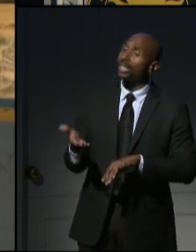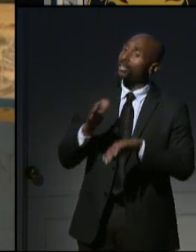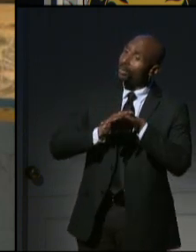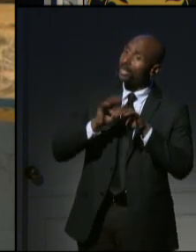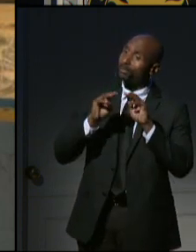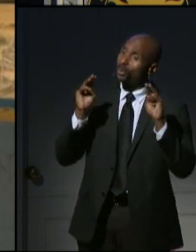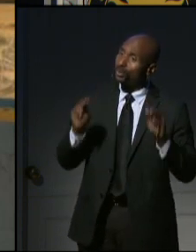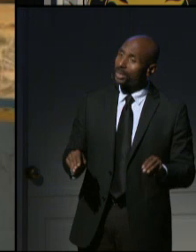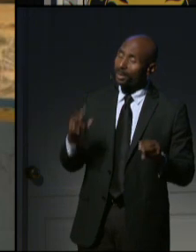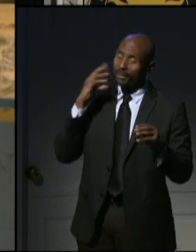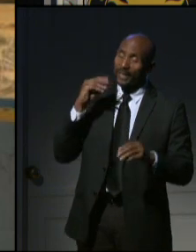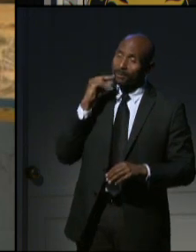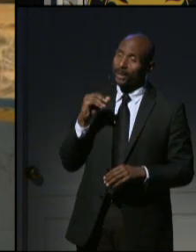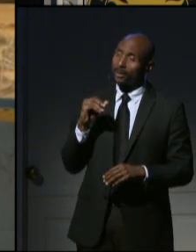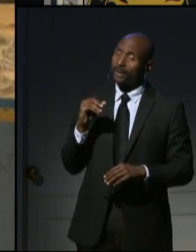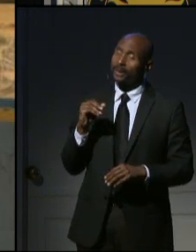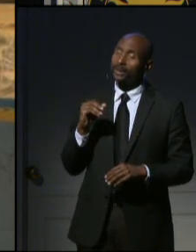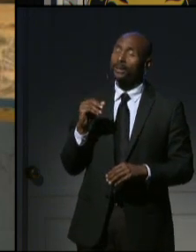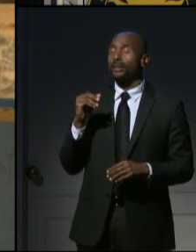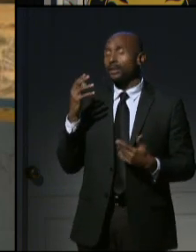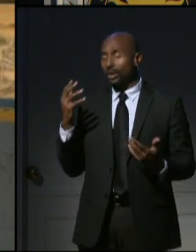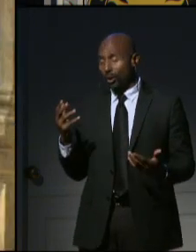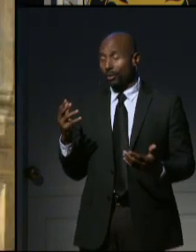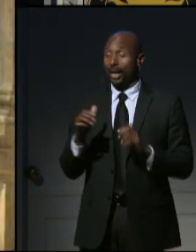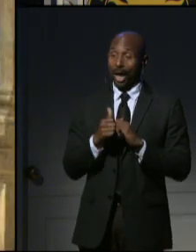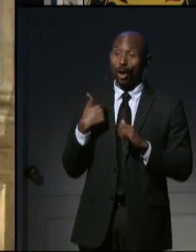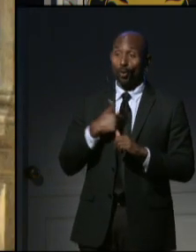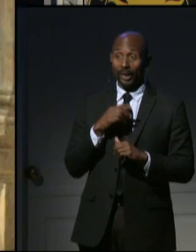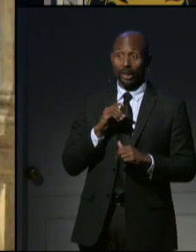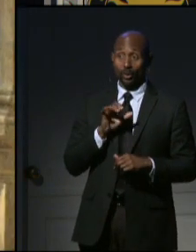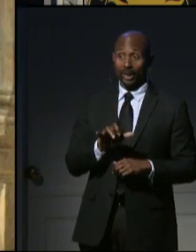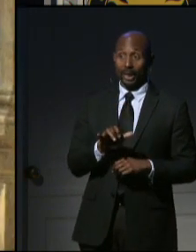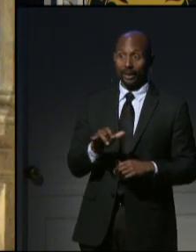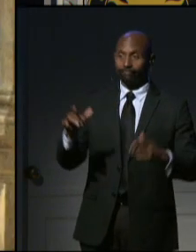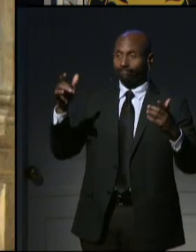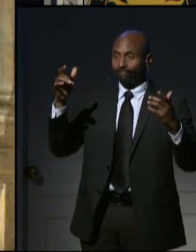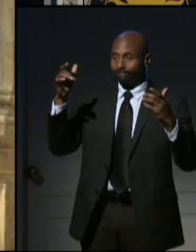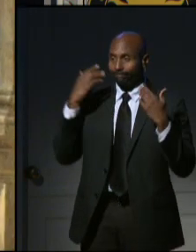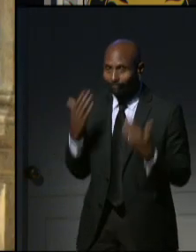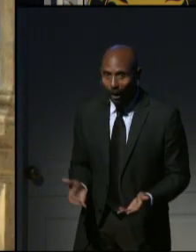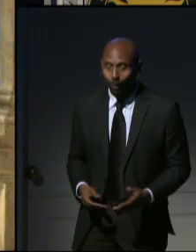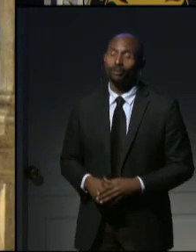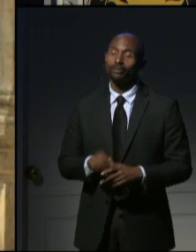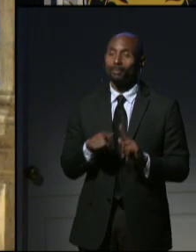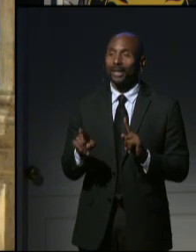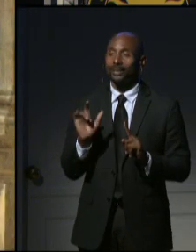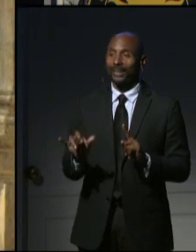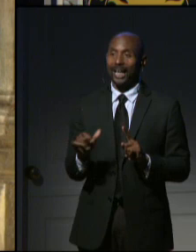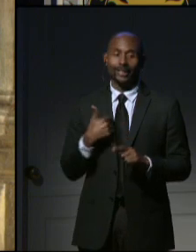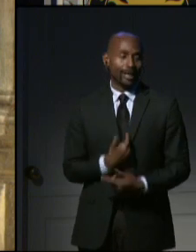the museum experience? And so the way we're doing it is, I don't know, but that's where I end.